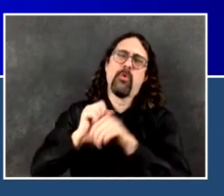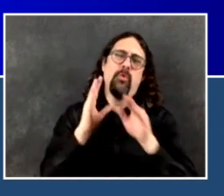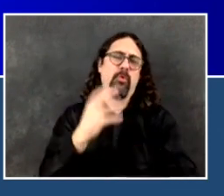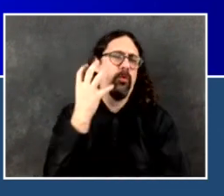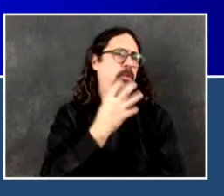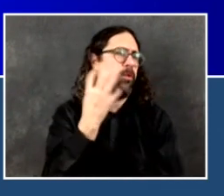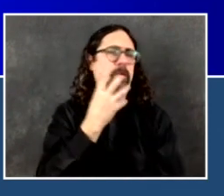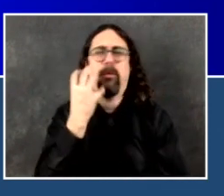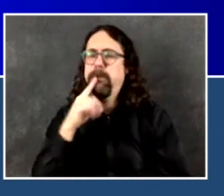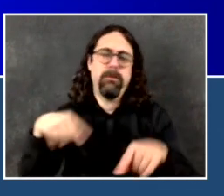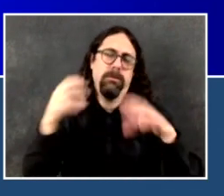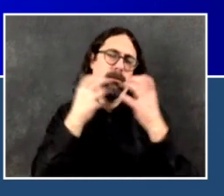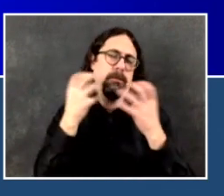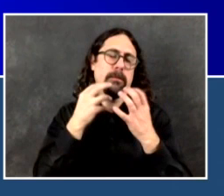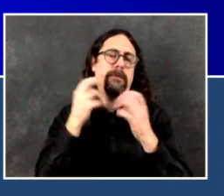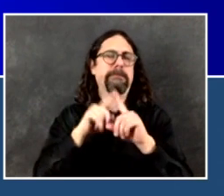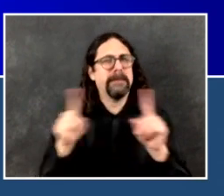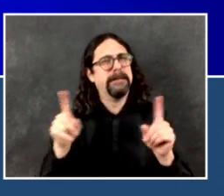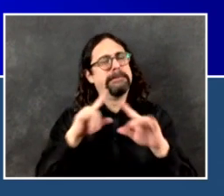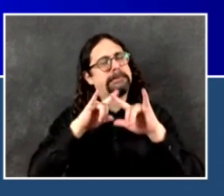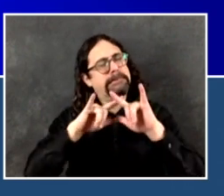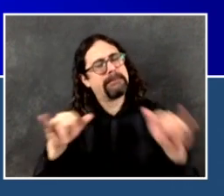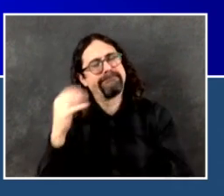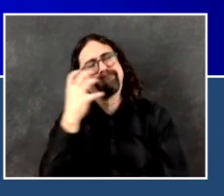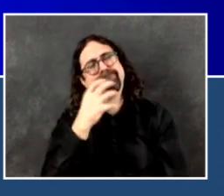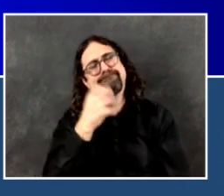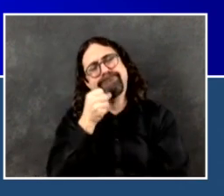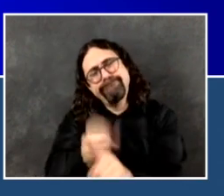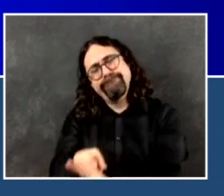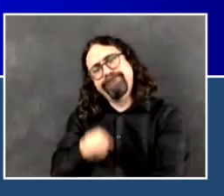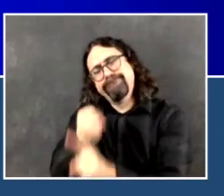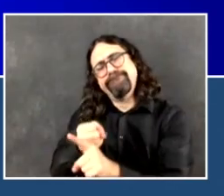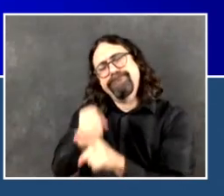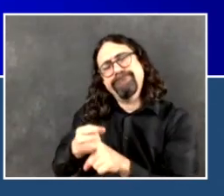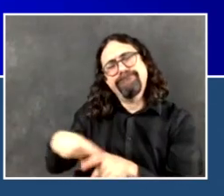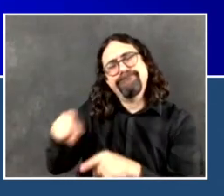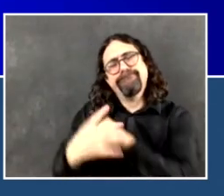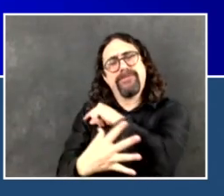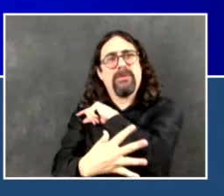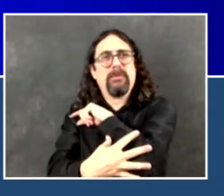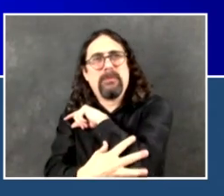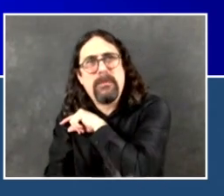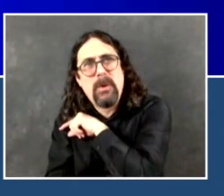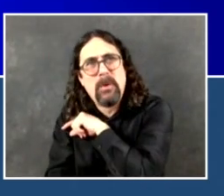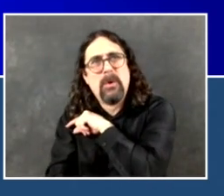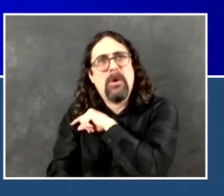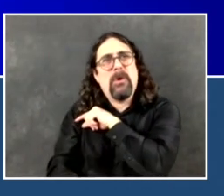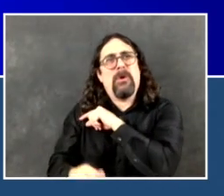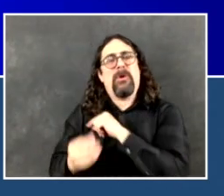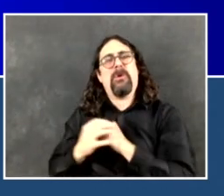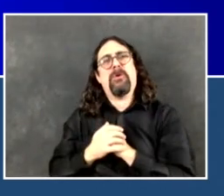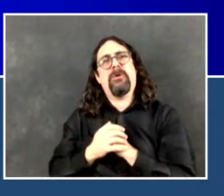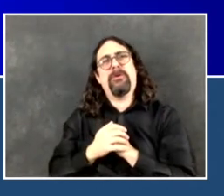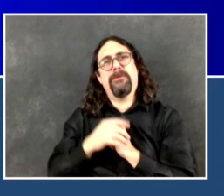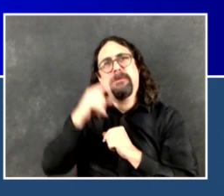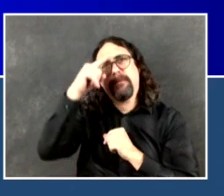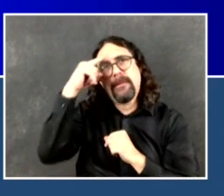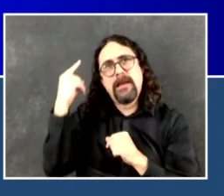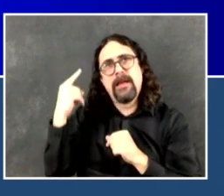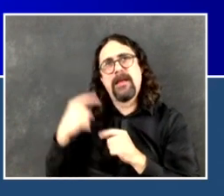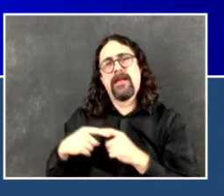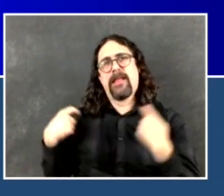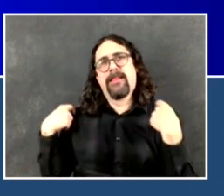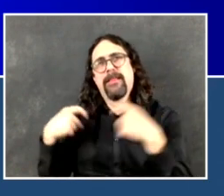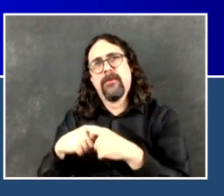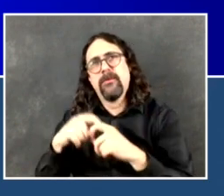net there for them. And we finally are seeing some progress from our federal government, but our federal government's always been behind the curve,